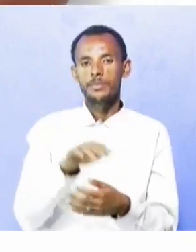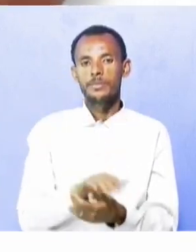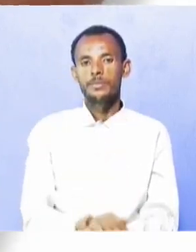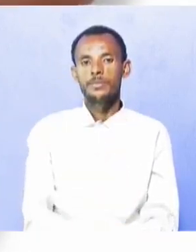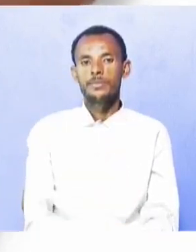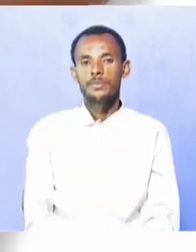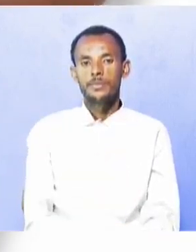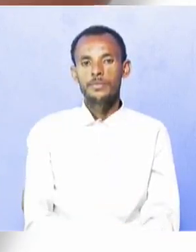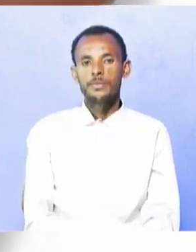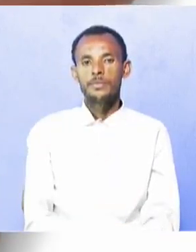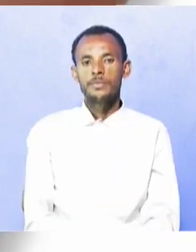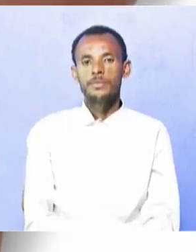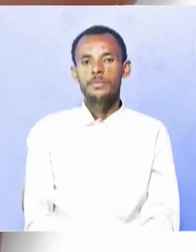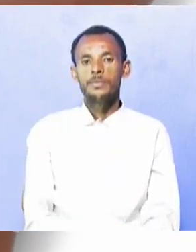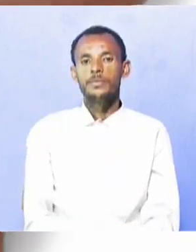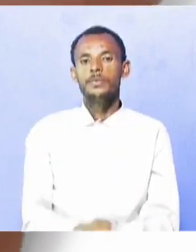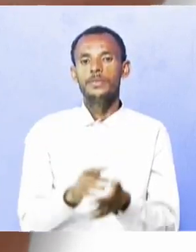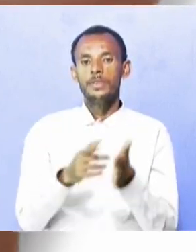In the figure